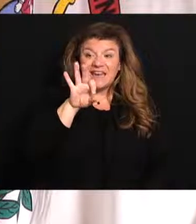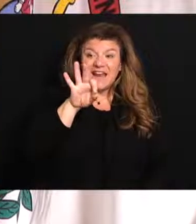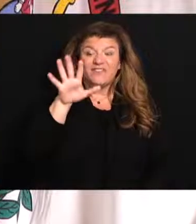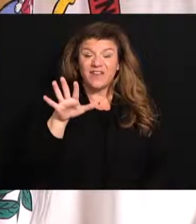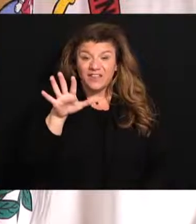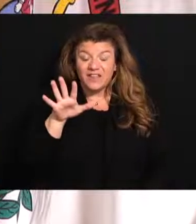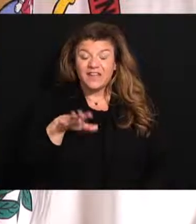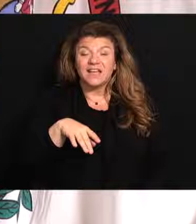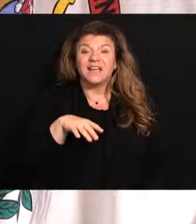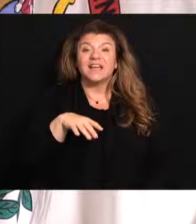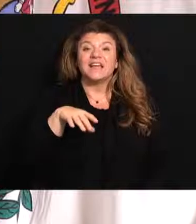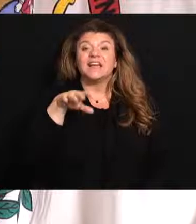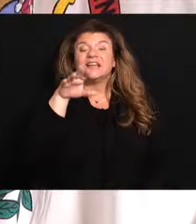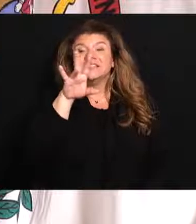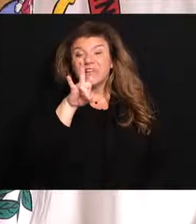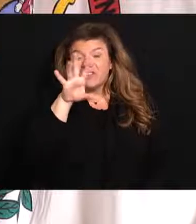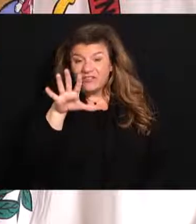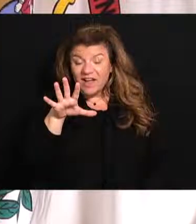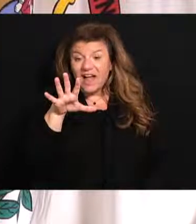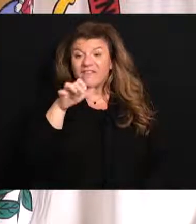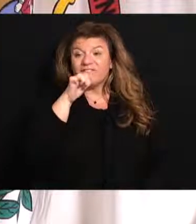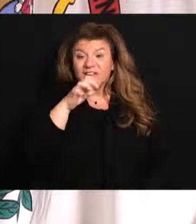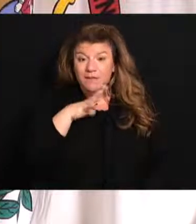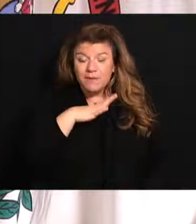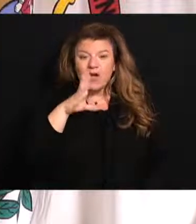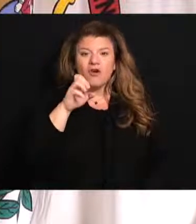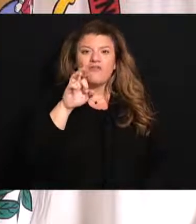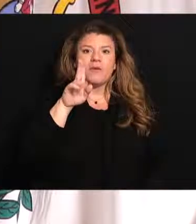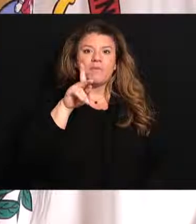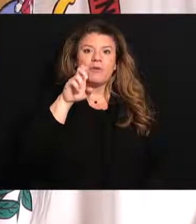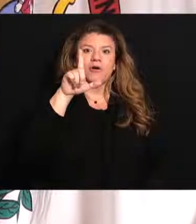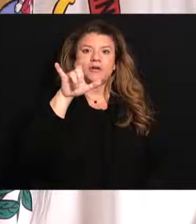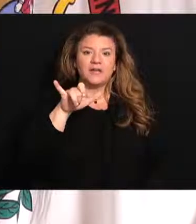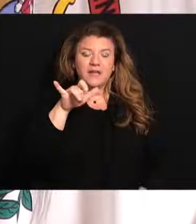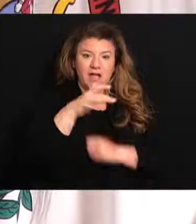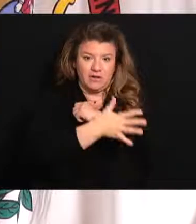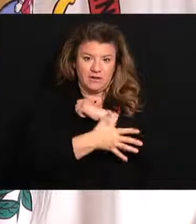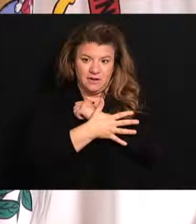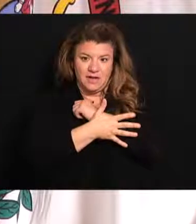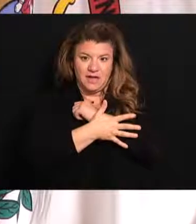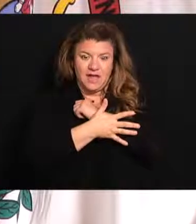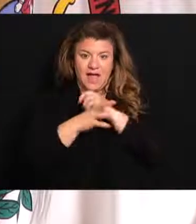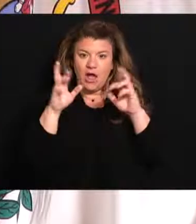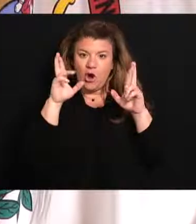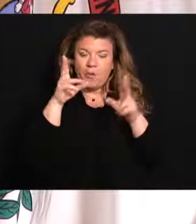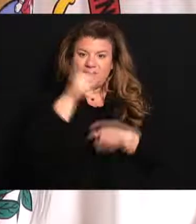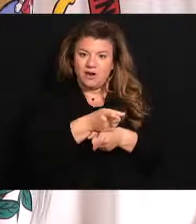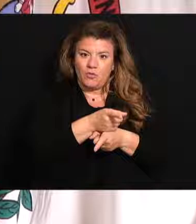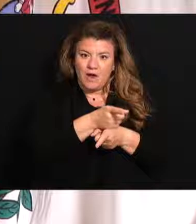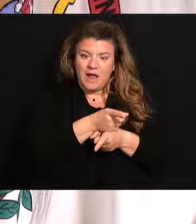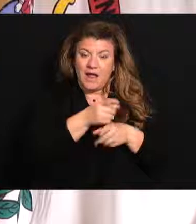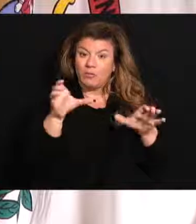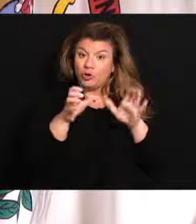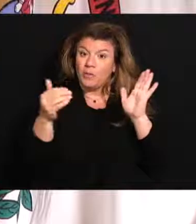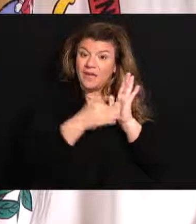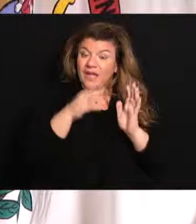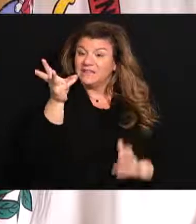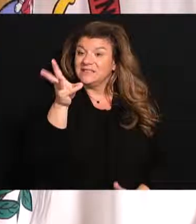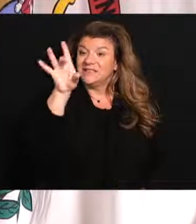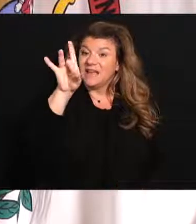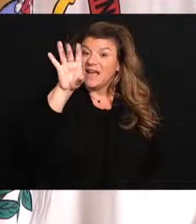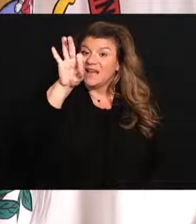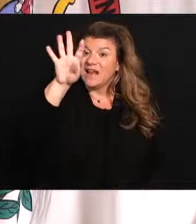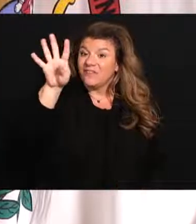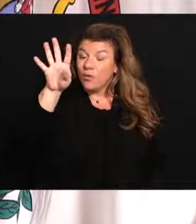6,895th death is a 75-year-old female from Berkeley County. I hope I said that right on the first one. I'm going to do them again. The